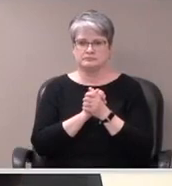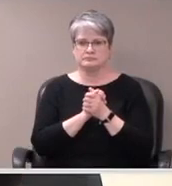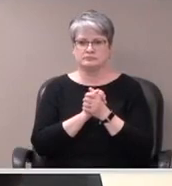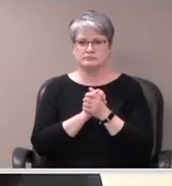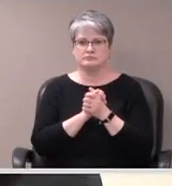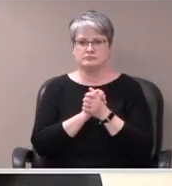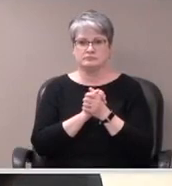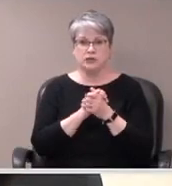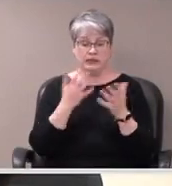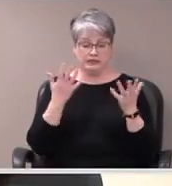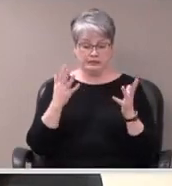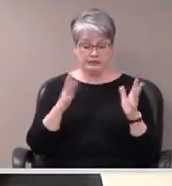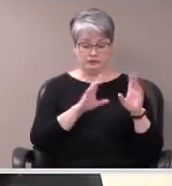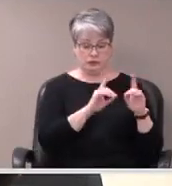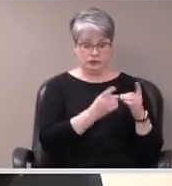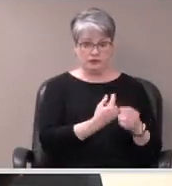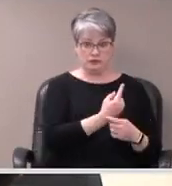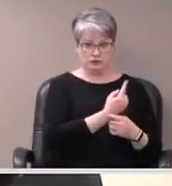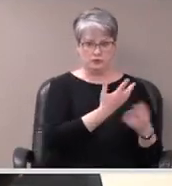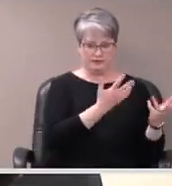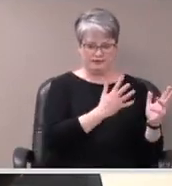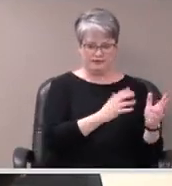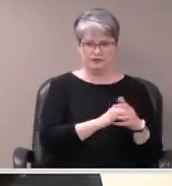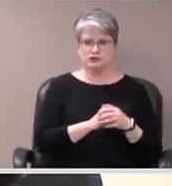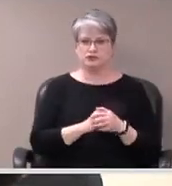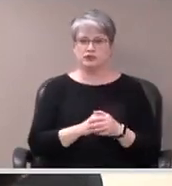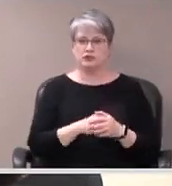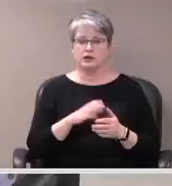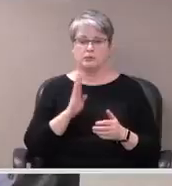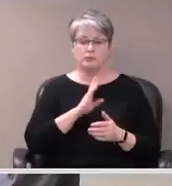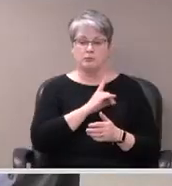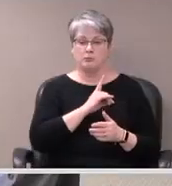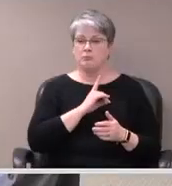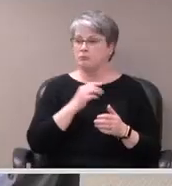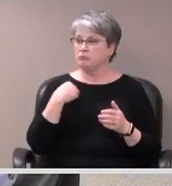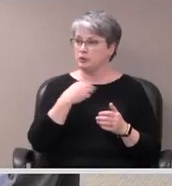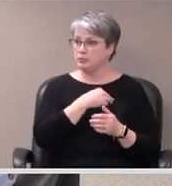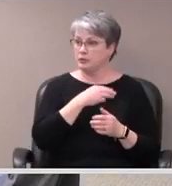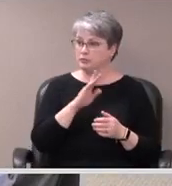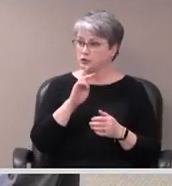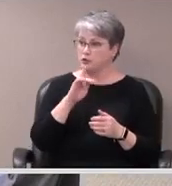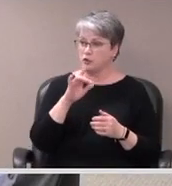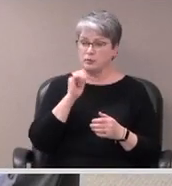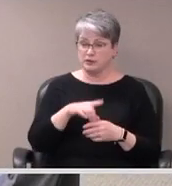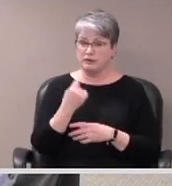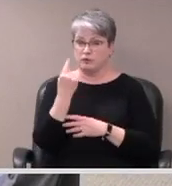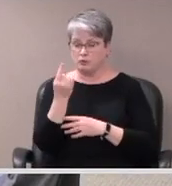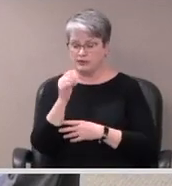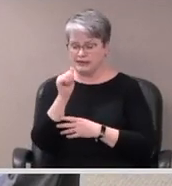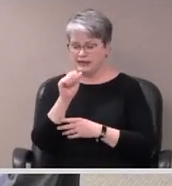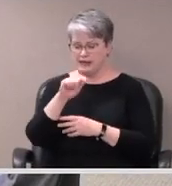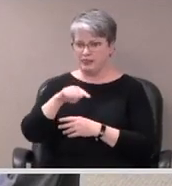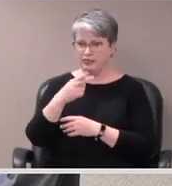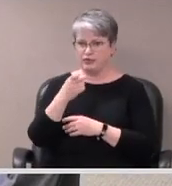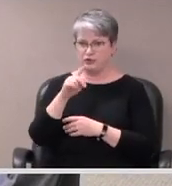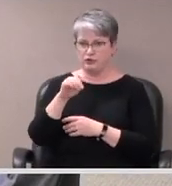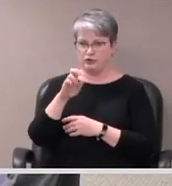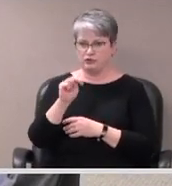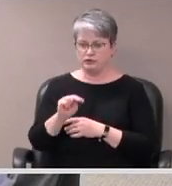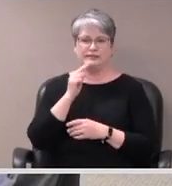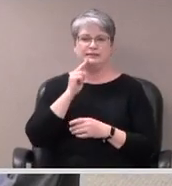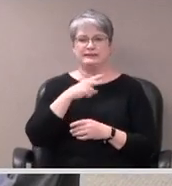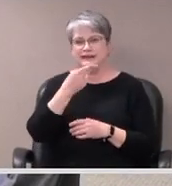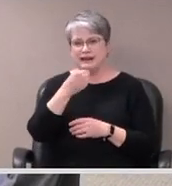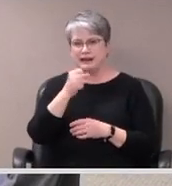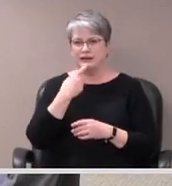And that is it for District 1. I will say, Board Member Kolb, you do have one in your district, and it's Atherton High School teacher Victoria